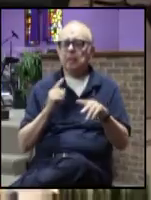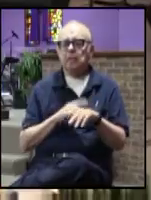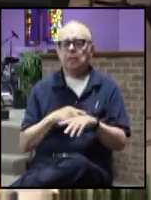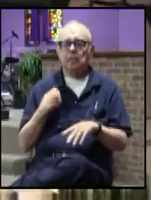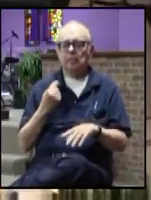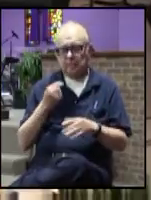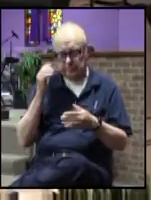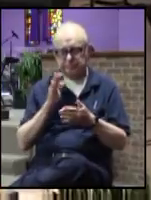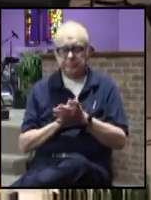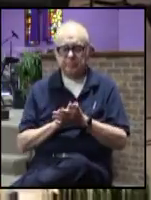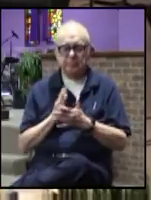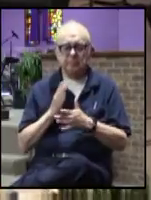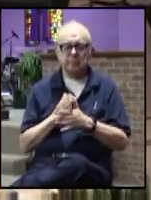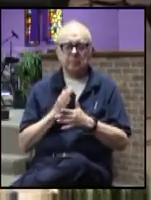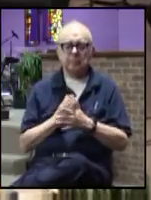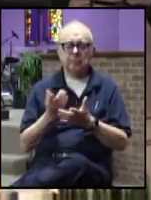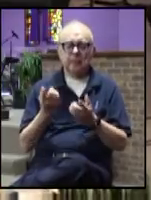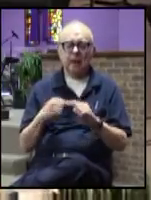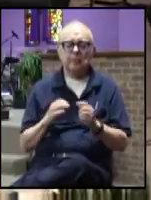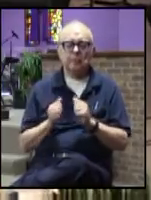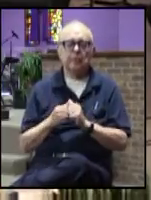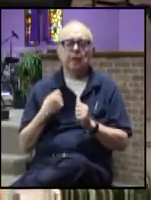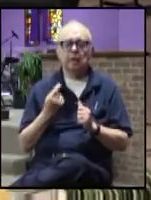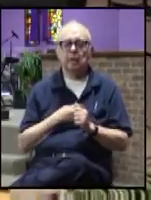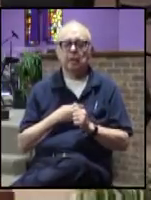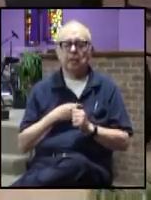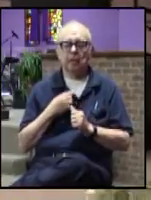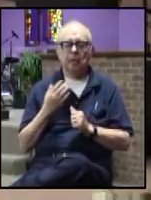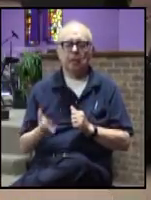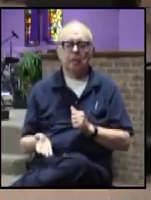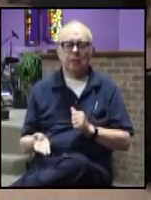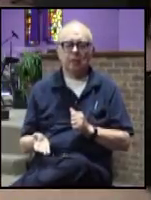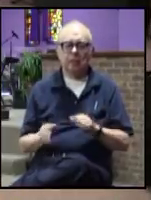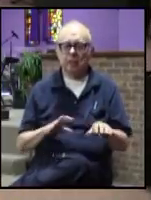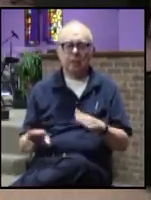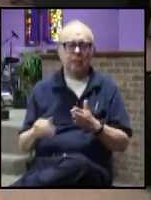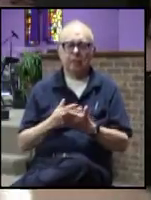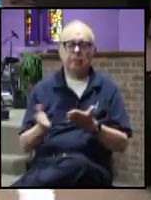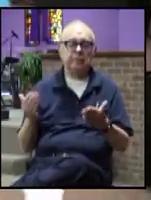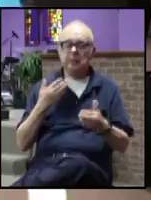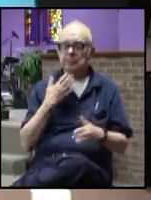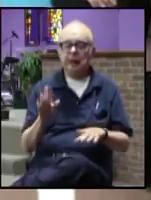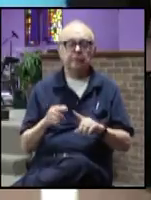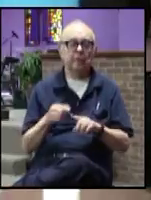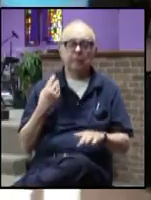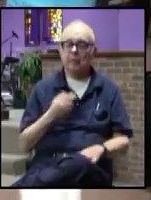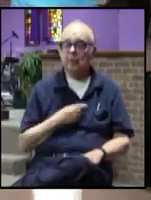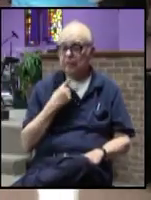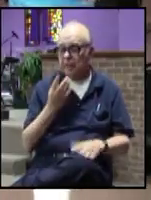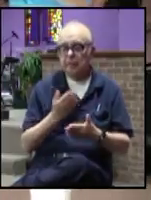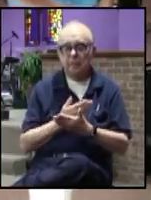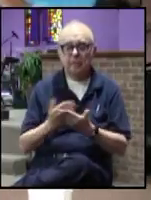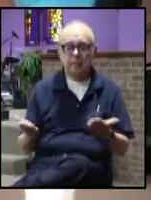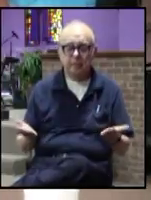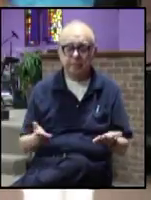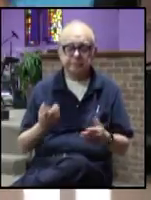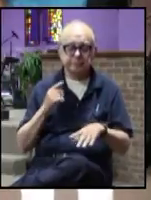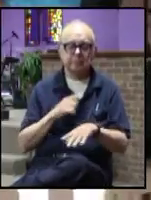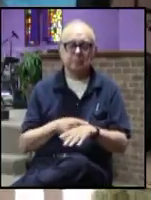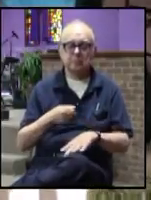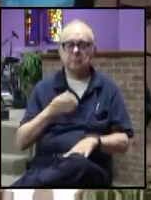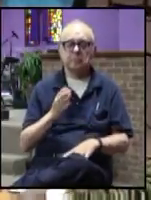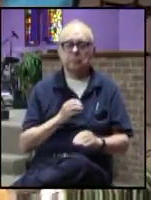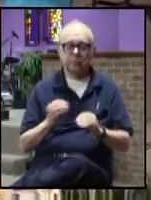So many times we believe that interruptions that come into our lives are there to do something bad to us. And let me say this to you. There